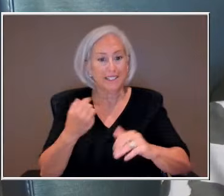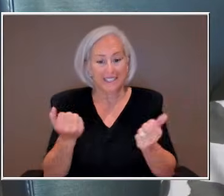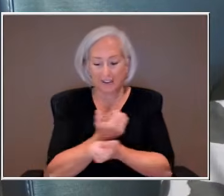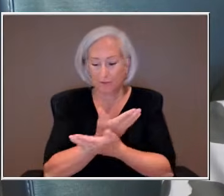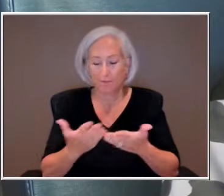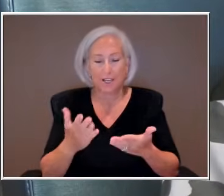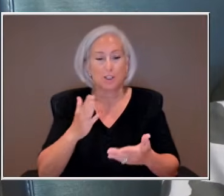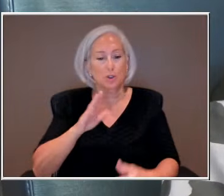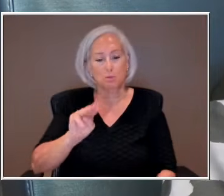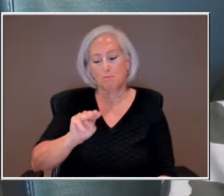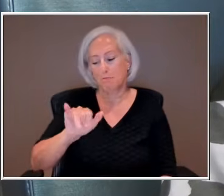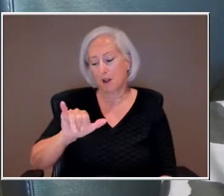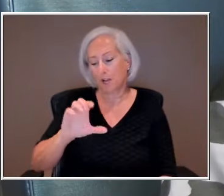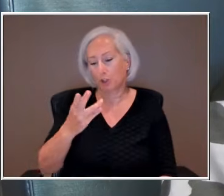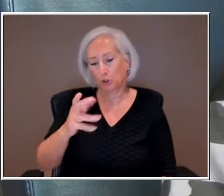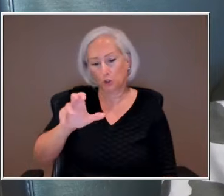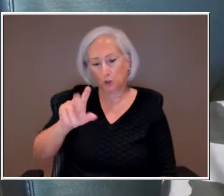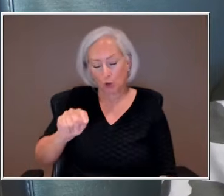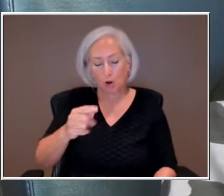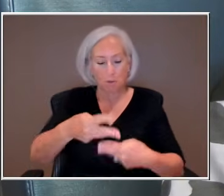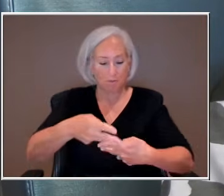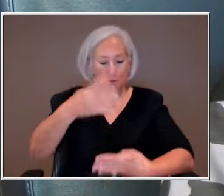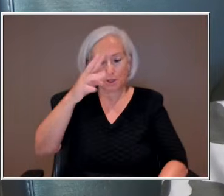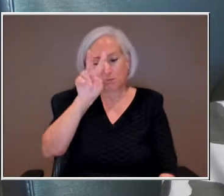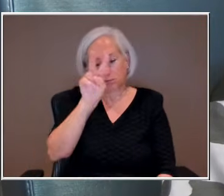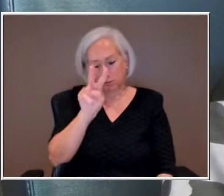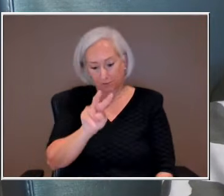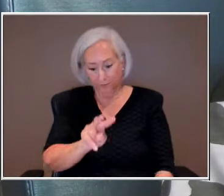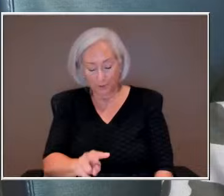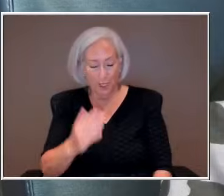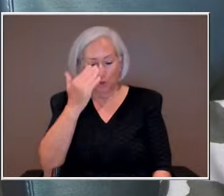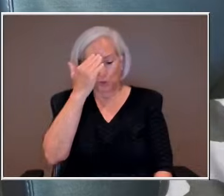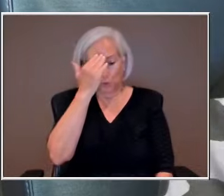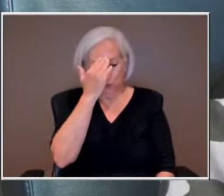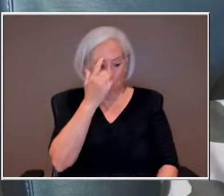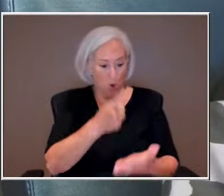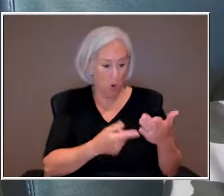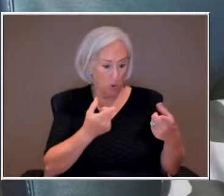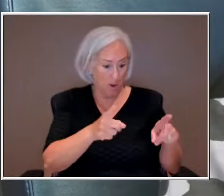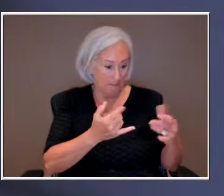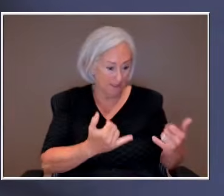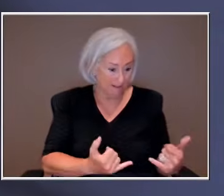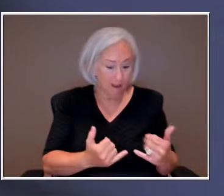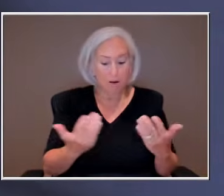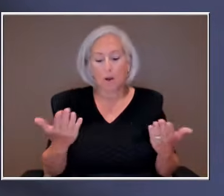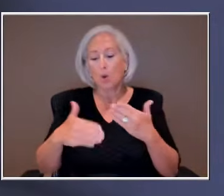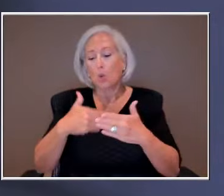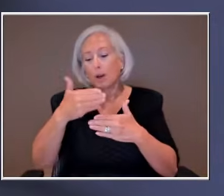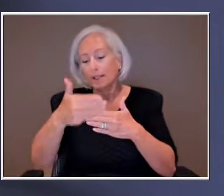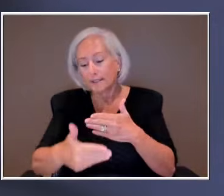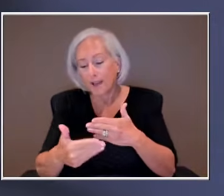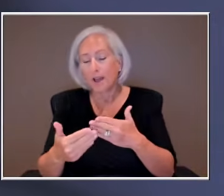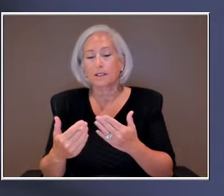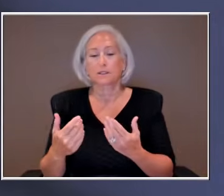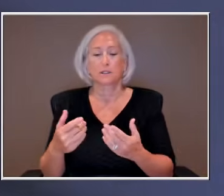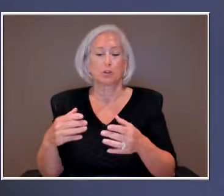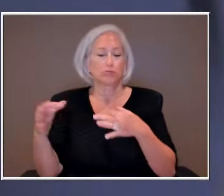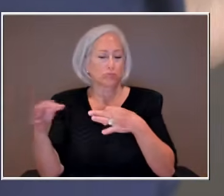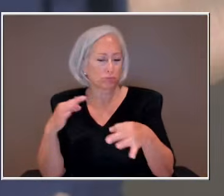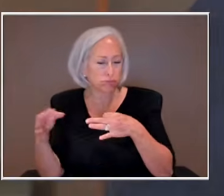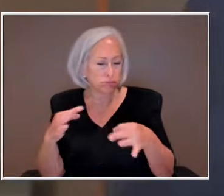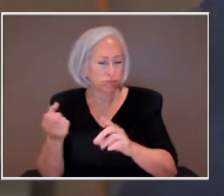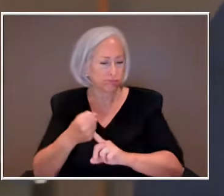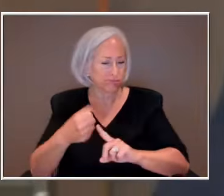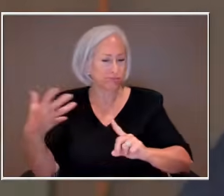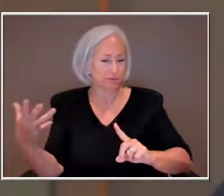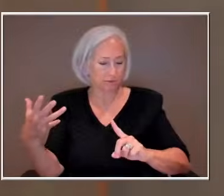is what we see and this is where we're going next and this is what we're going to do, which is very informative. Now he's focused on finishing this